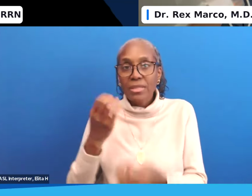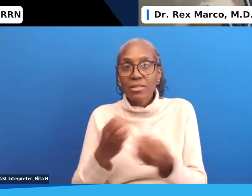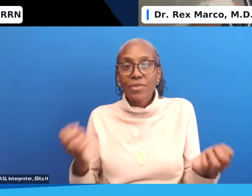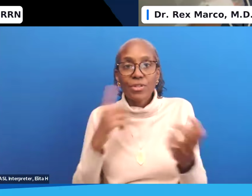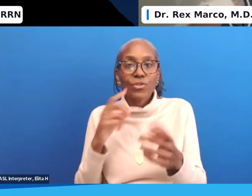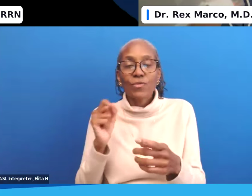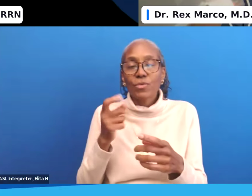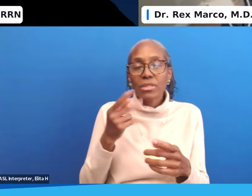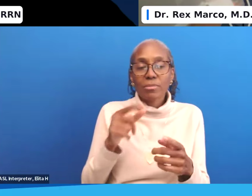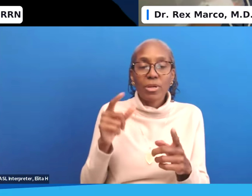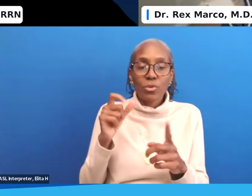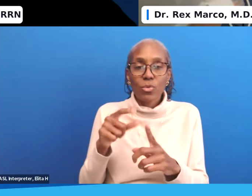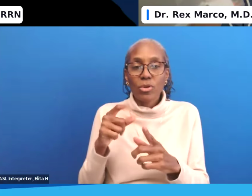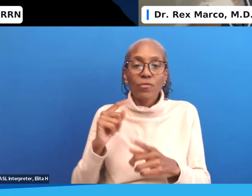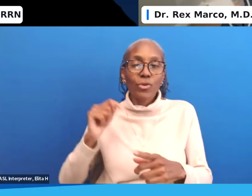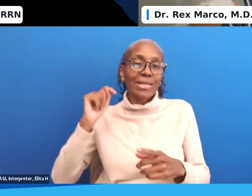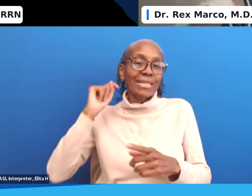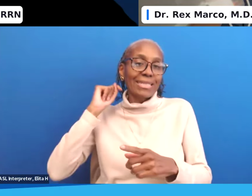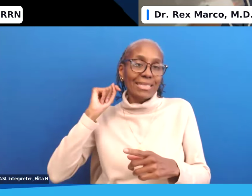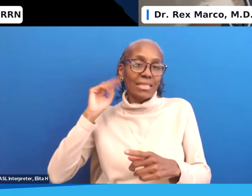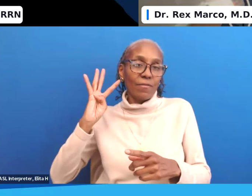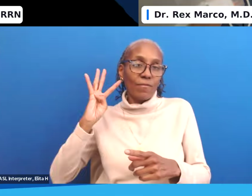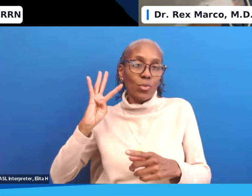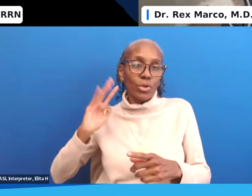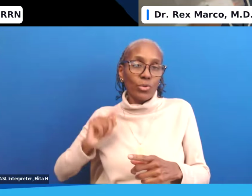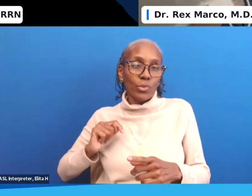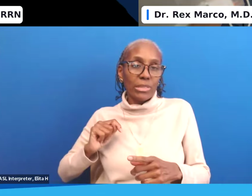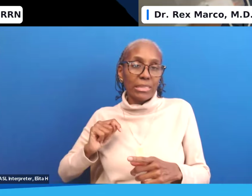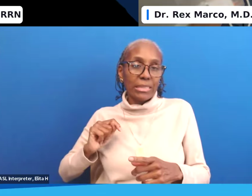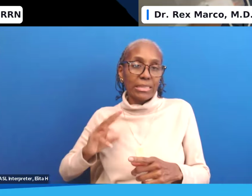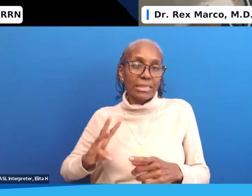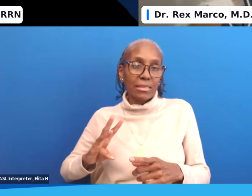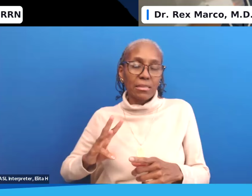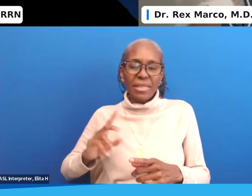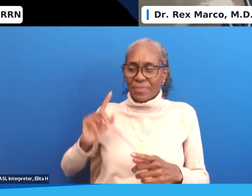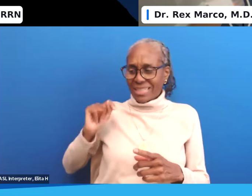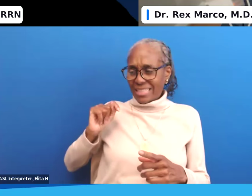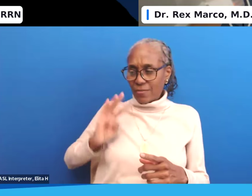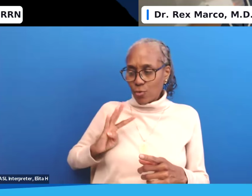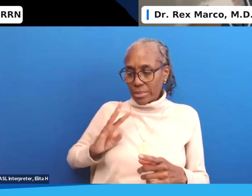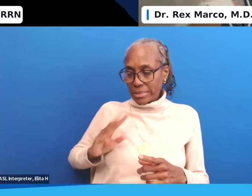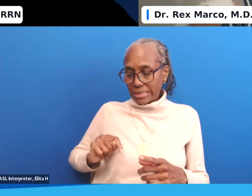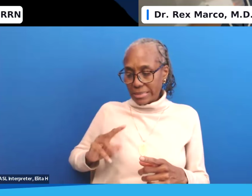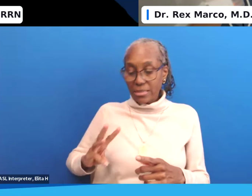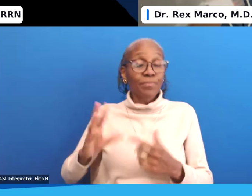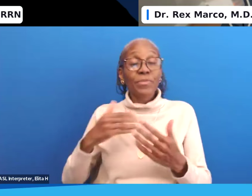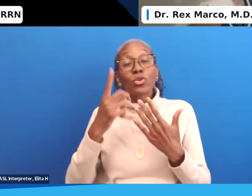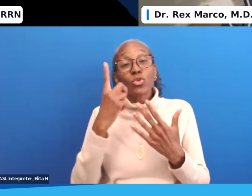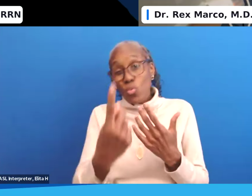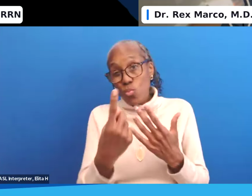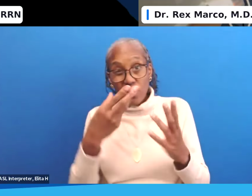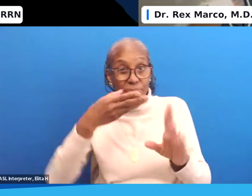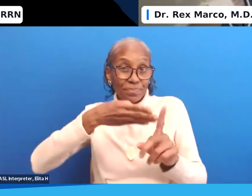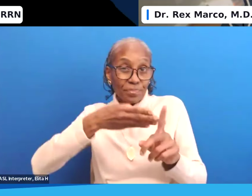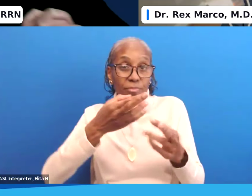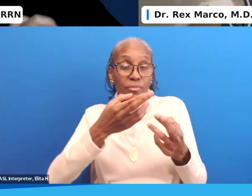injuries, T4 through T6? Do you know about any one source or a